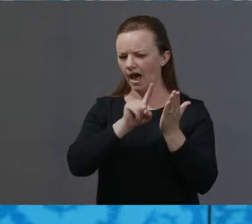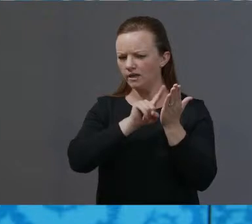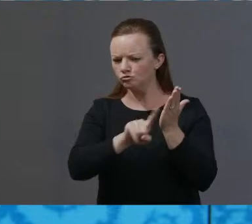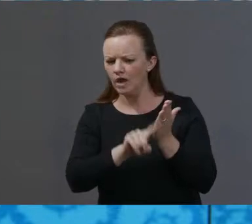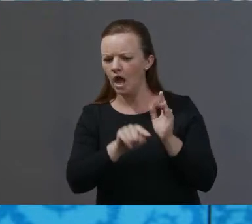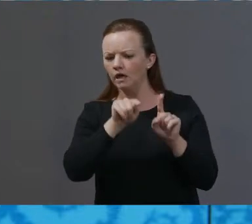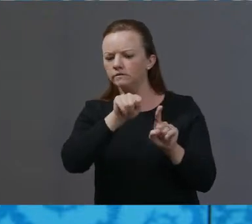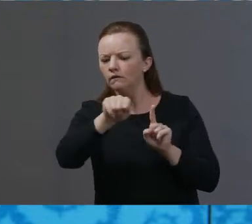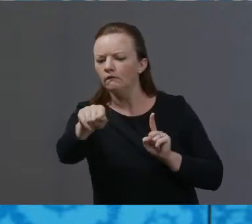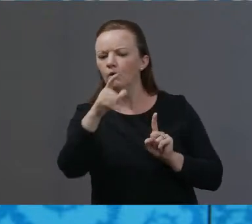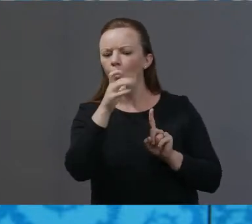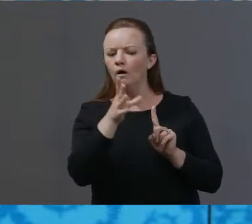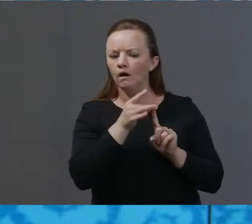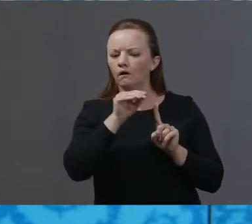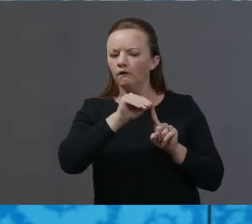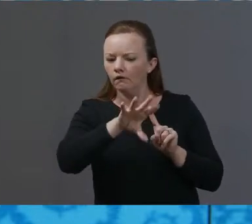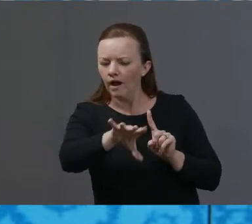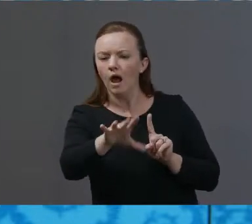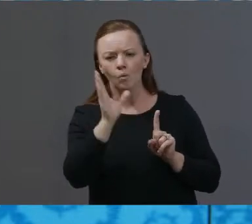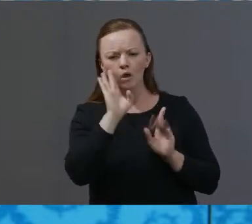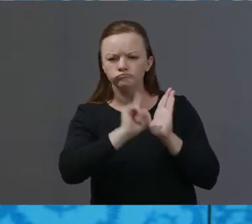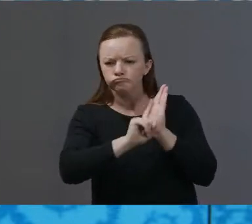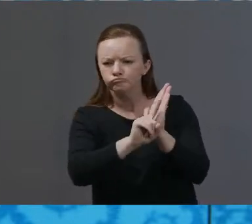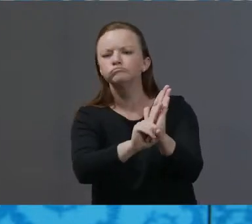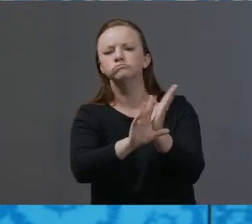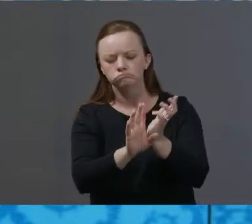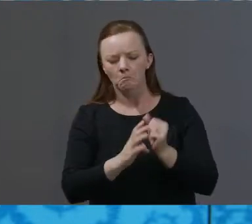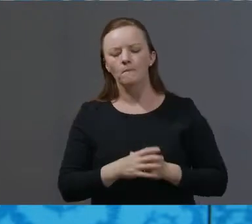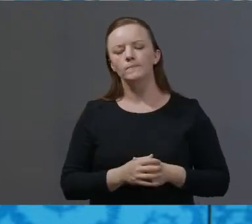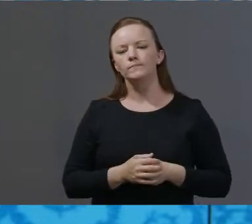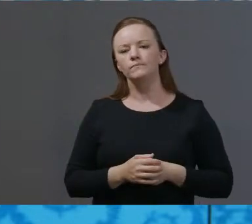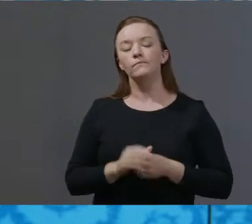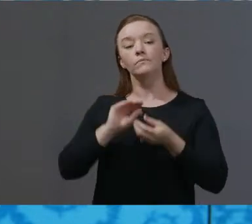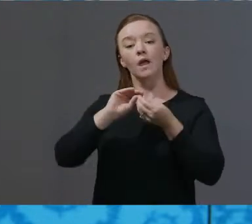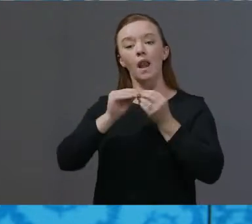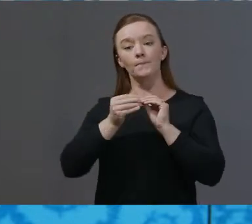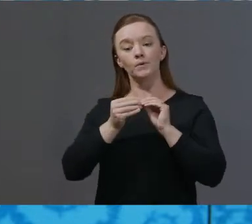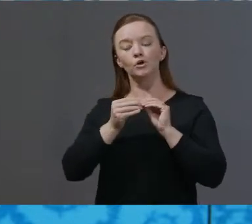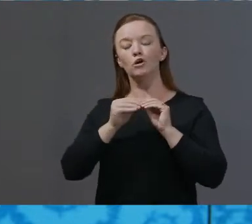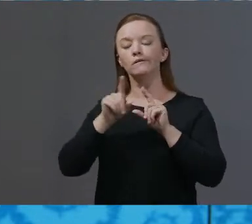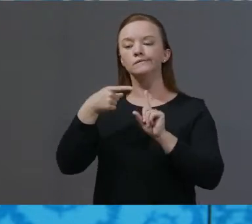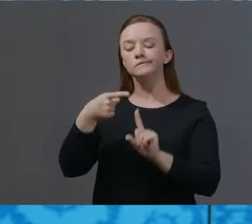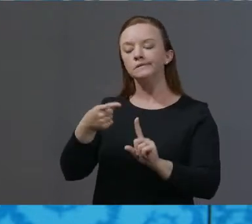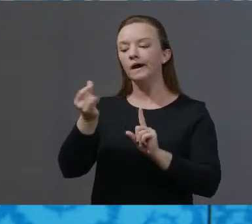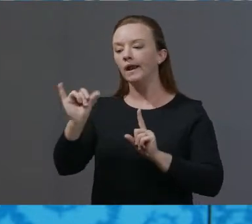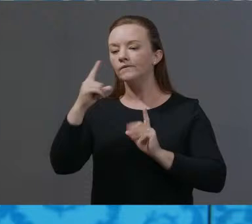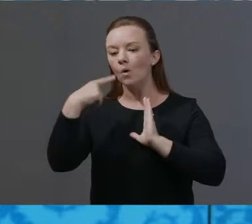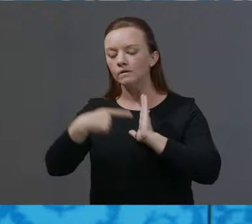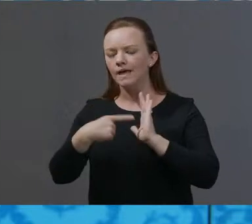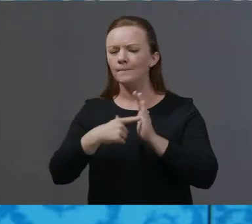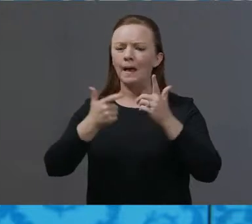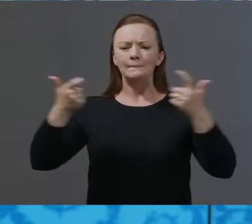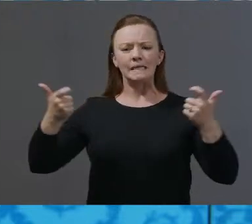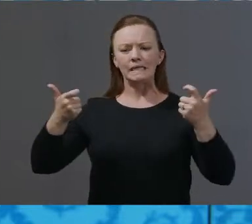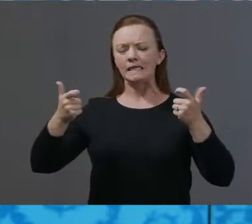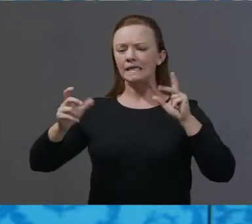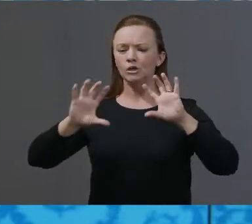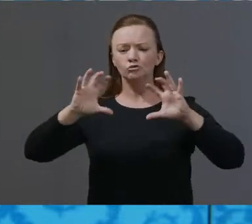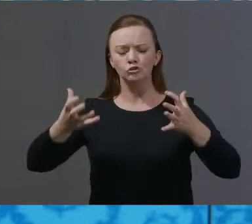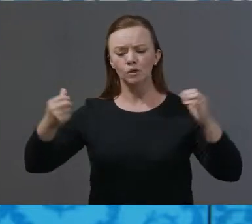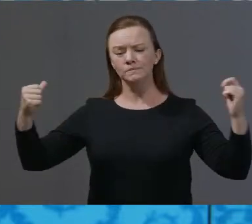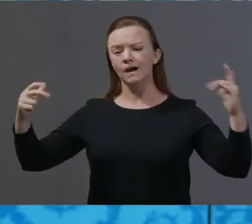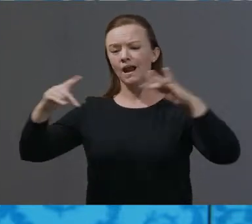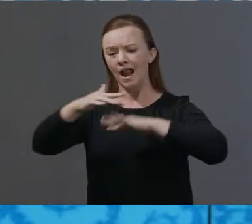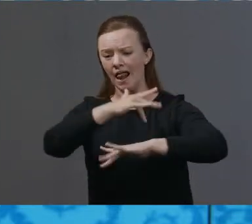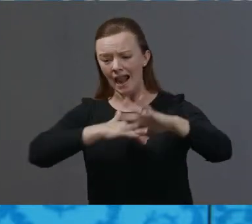measures, in terms of breaking up large gatherings, increasing physical distancing, have worked